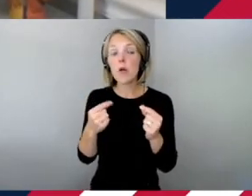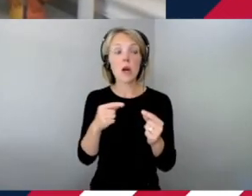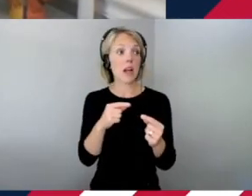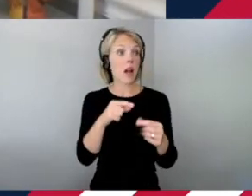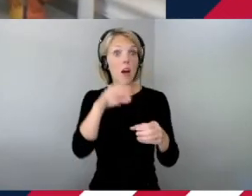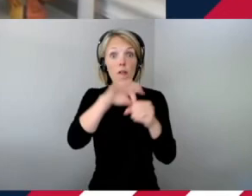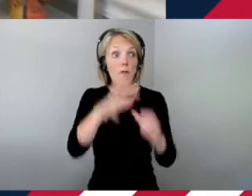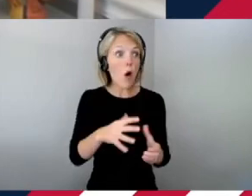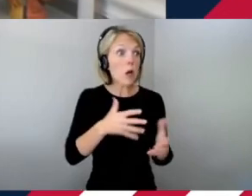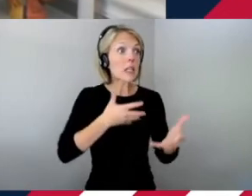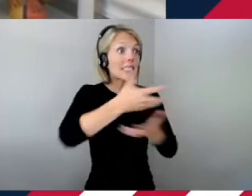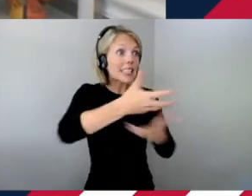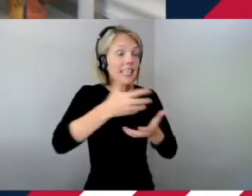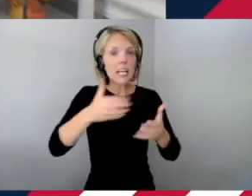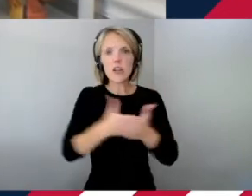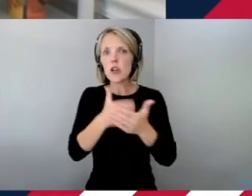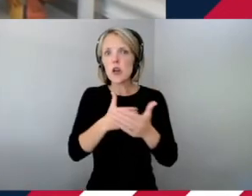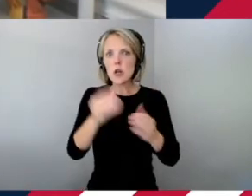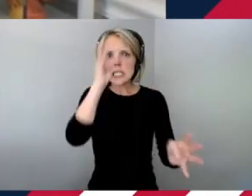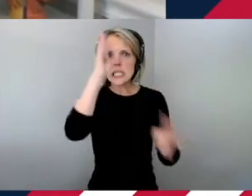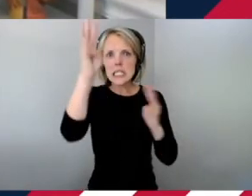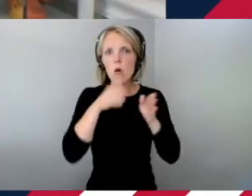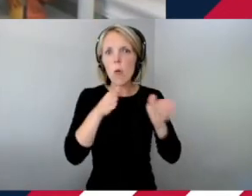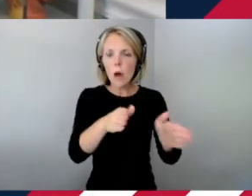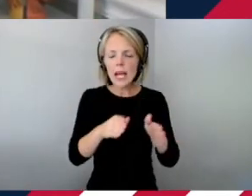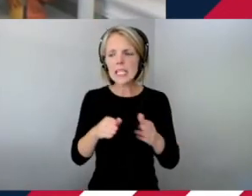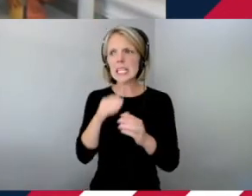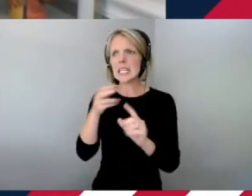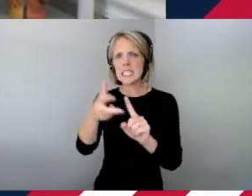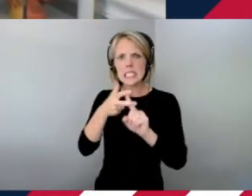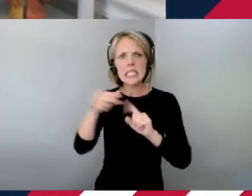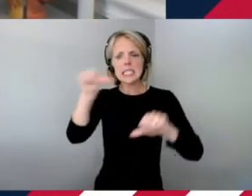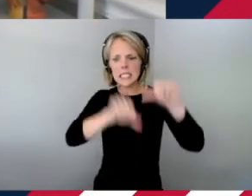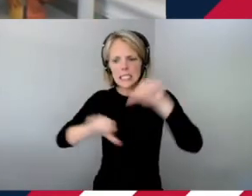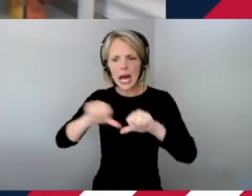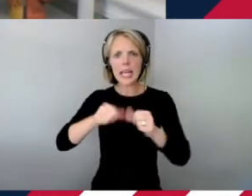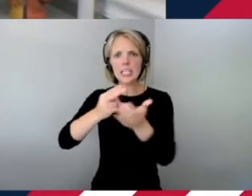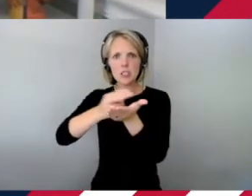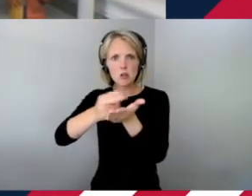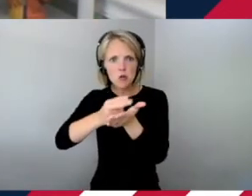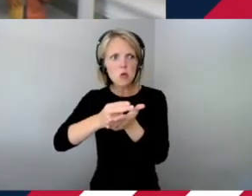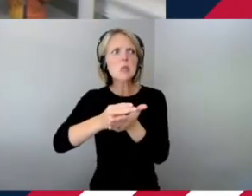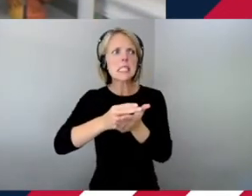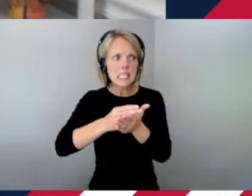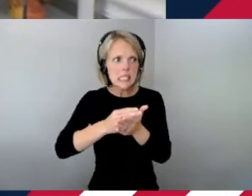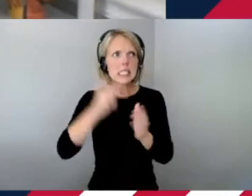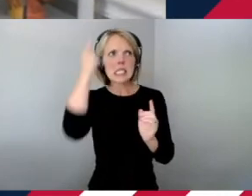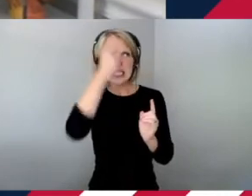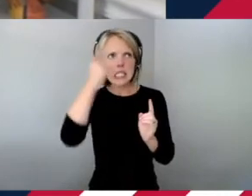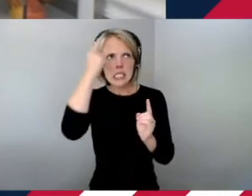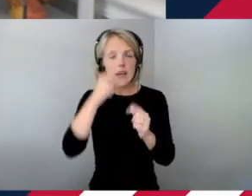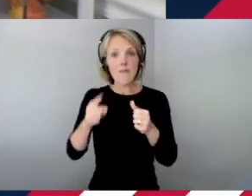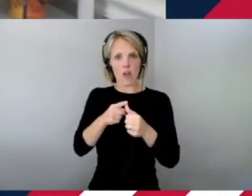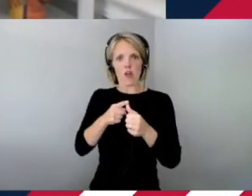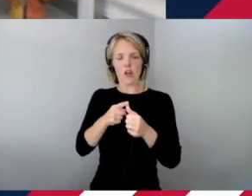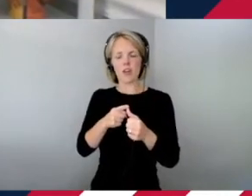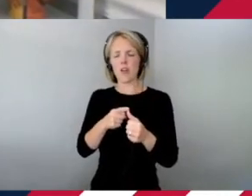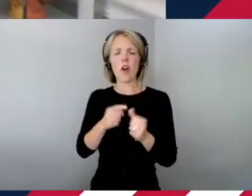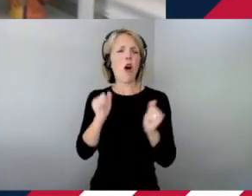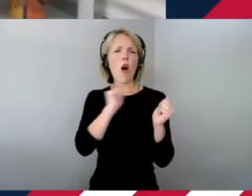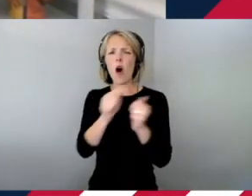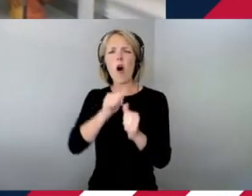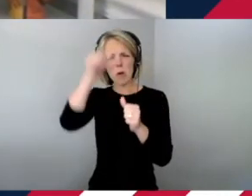and ensuring science and truth lead us forward. All of us are going to remember this moment in our